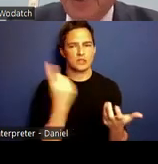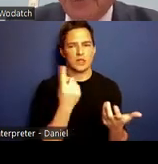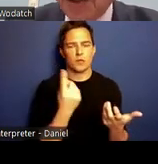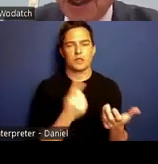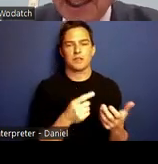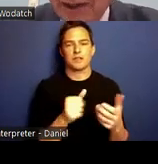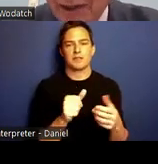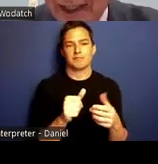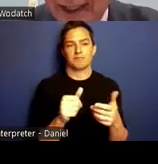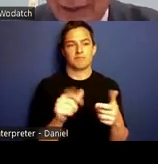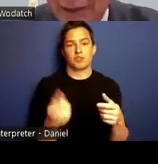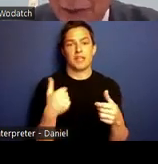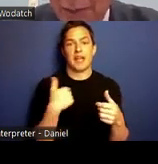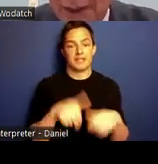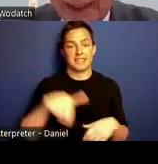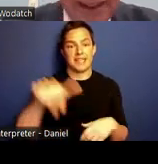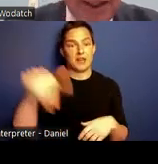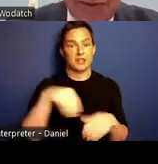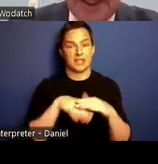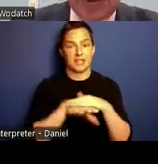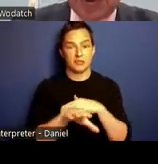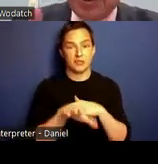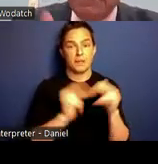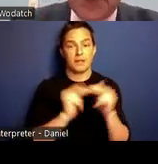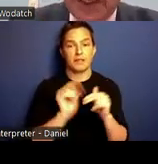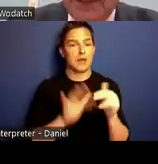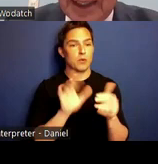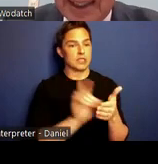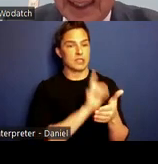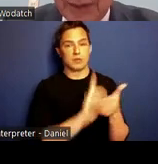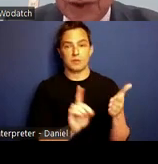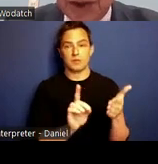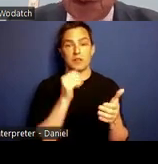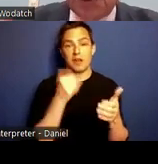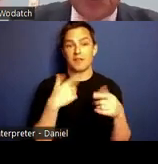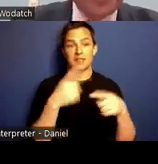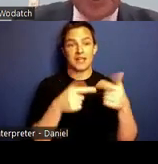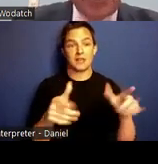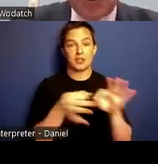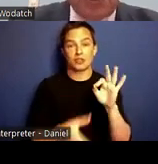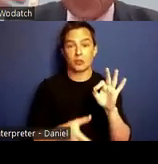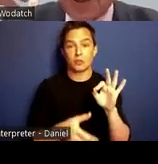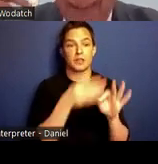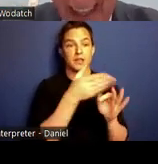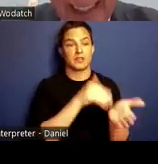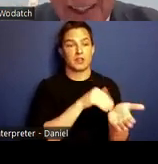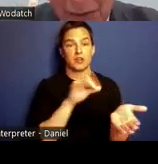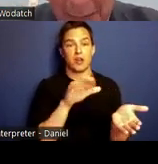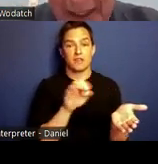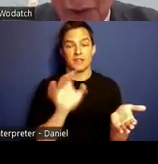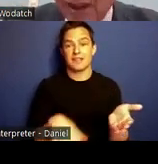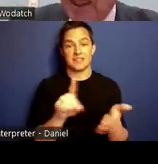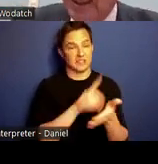act of having just stairs and an entrance to a building is discrimination. Not having a sign language interpreter at a doctor's office, that